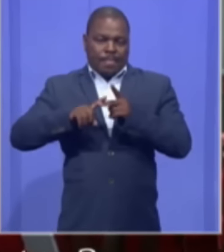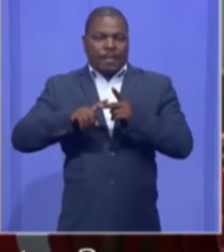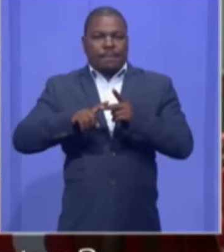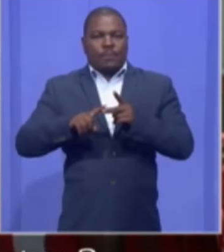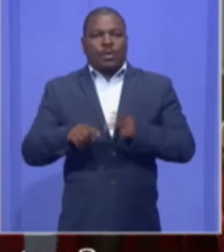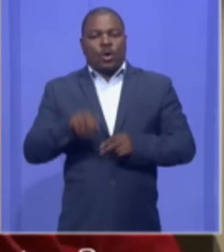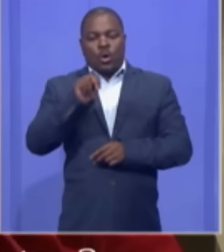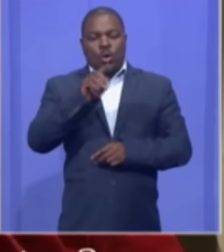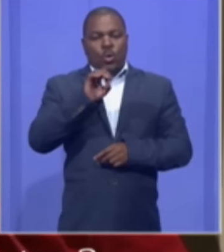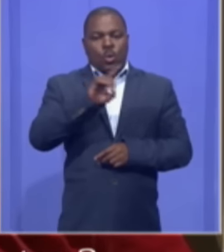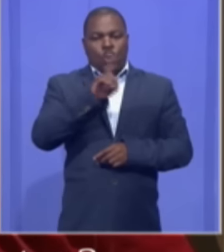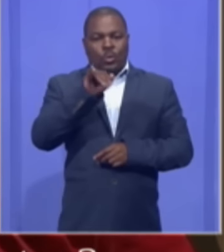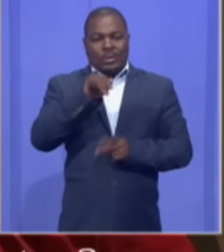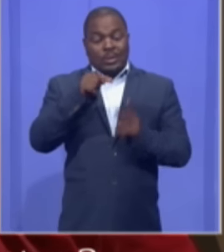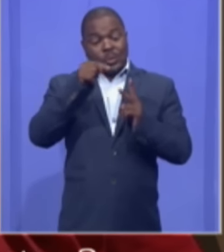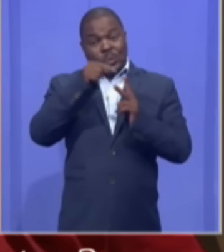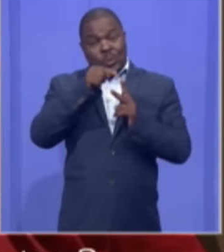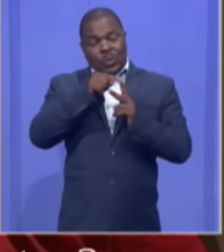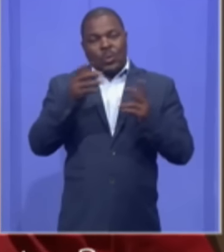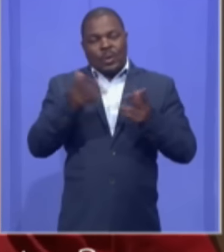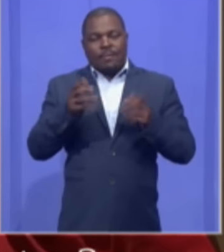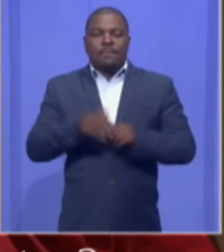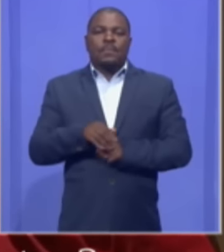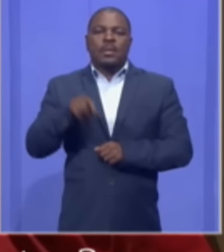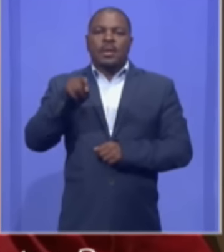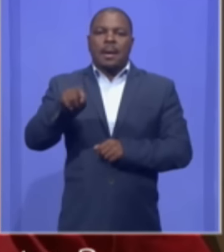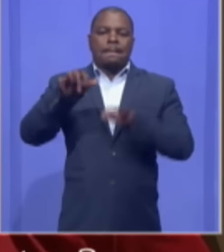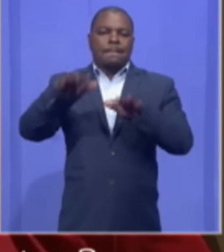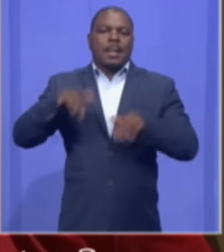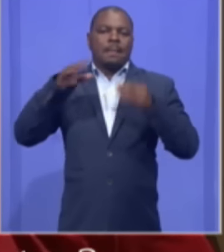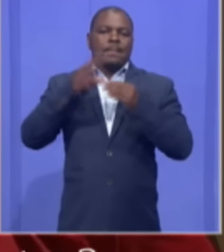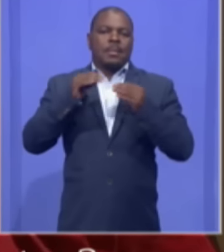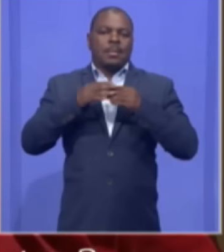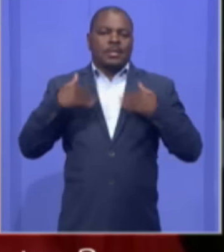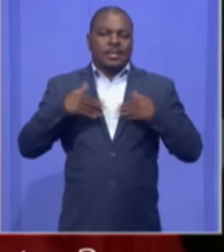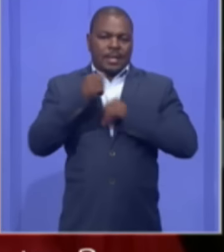ha Ndlozi yena e bile setho sa parlamente ho tloha ka